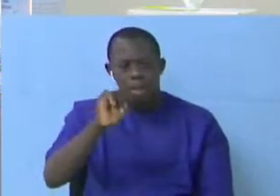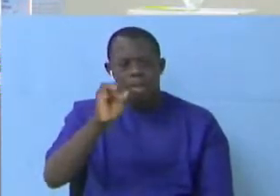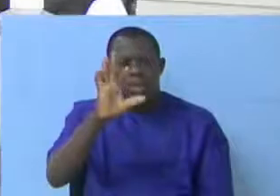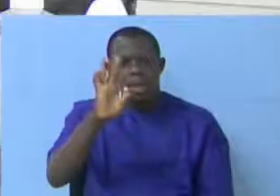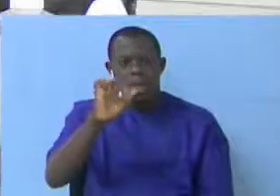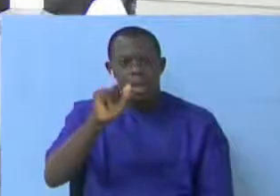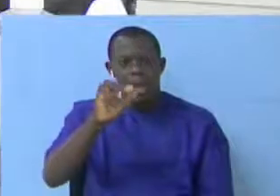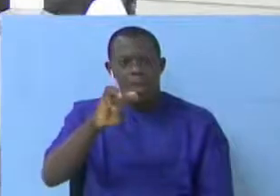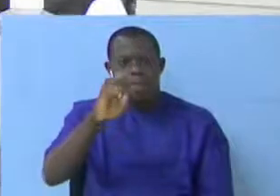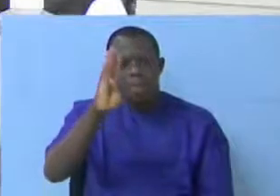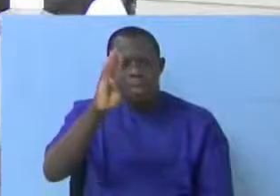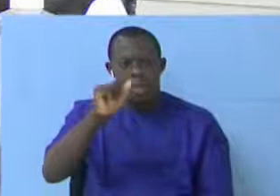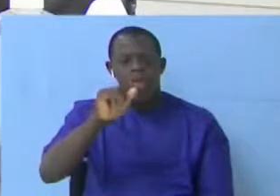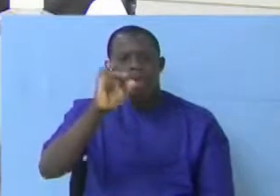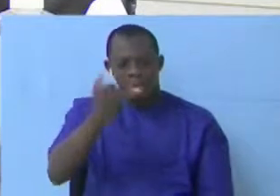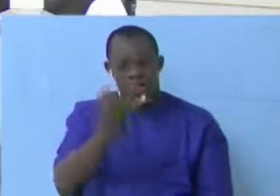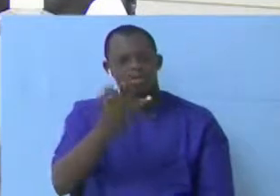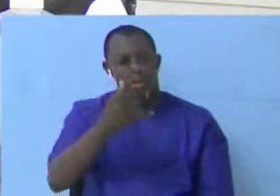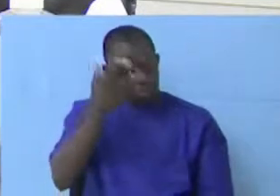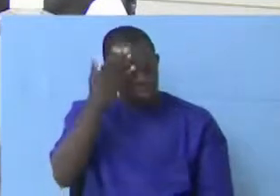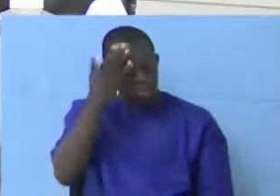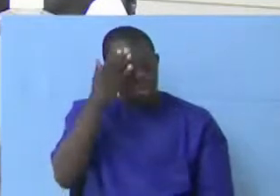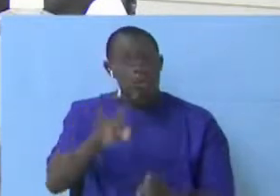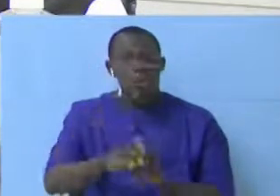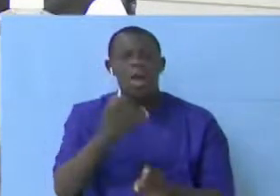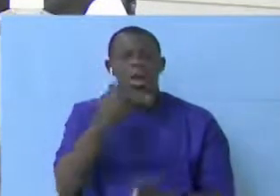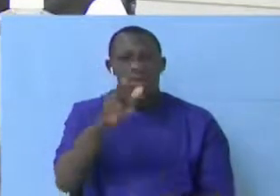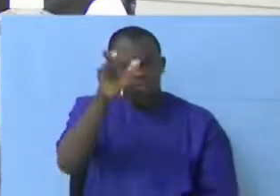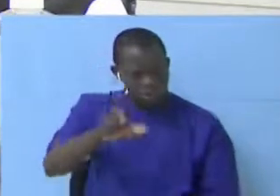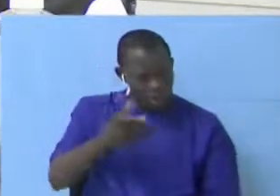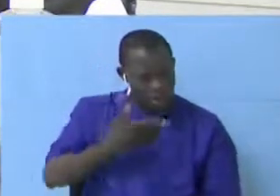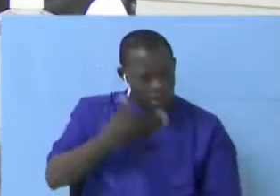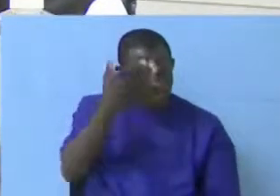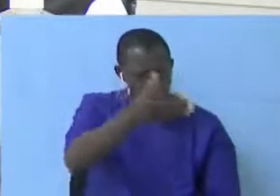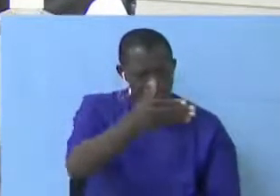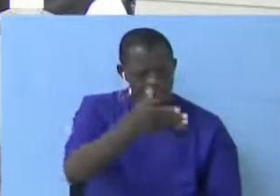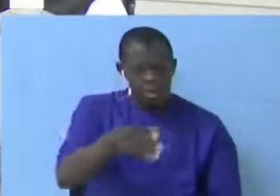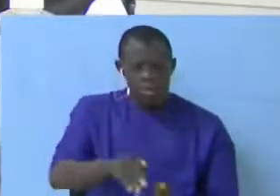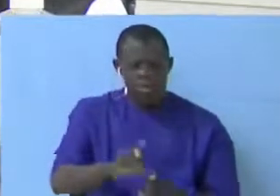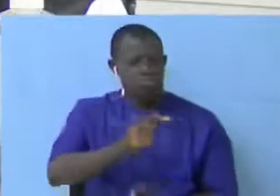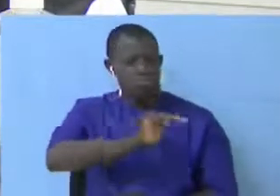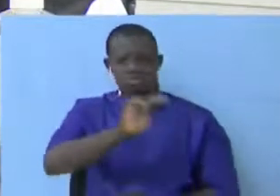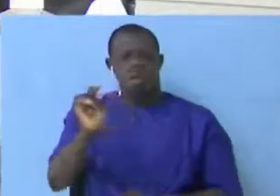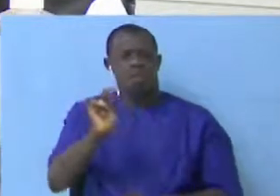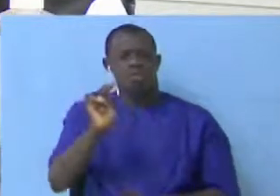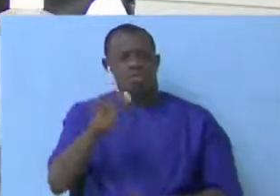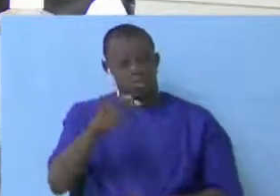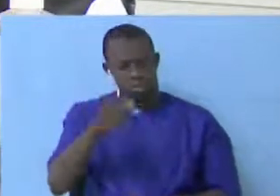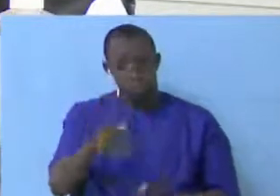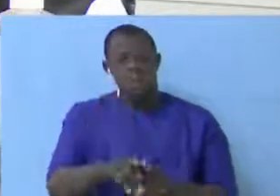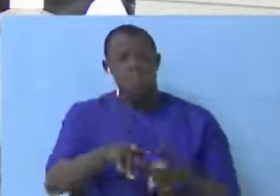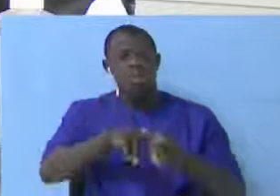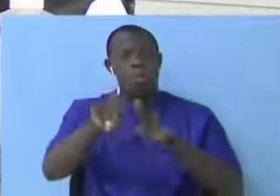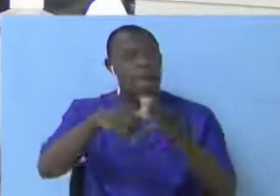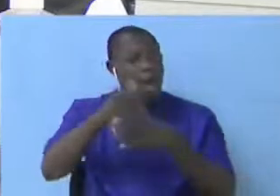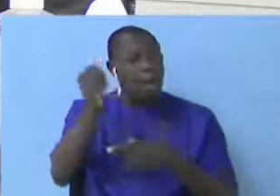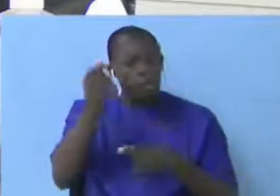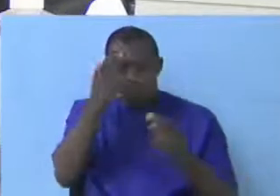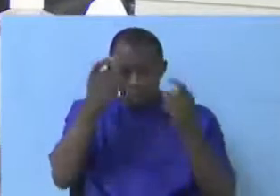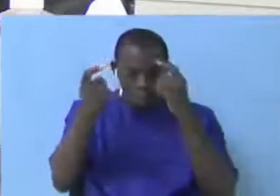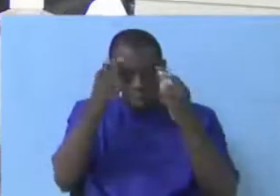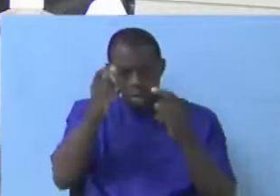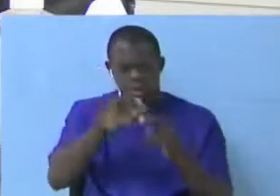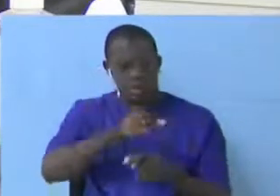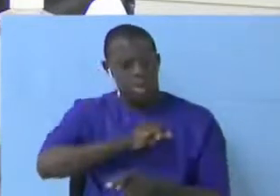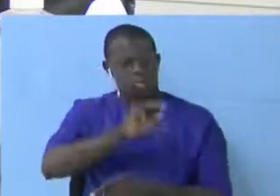Very well. Was he there? Without a doubt, no. I know Tumbul. Tumbul used to visit me when I